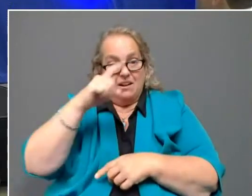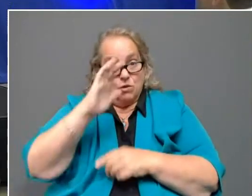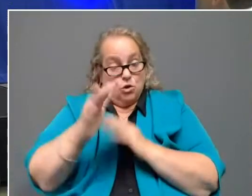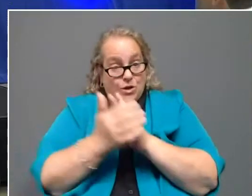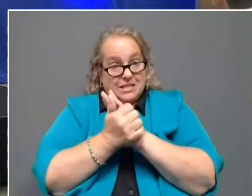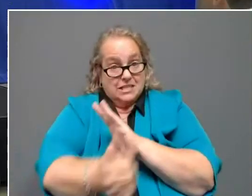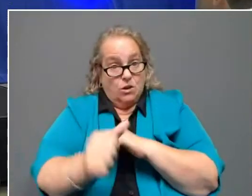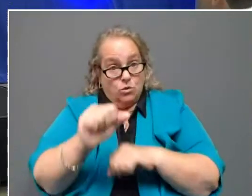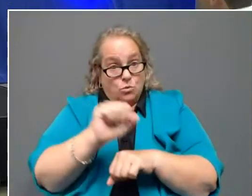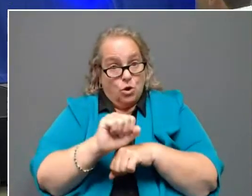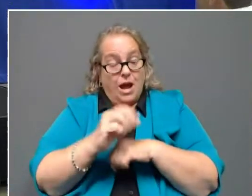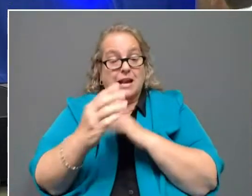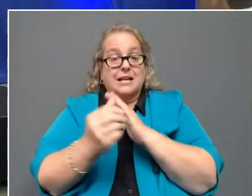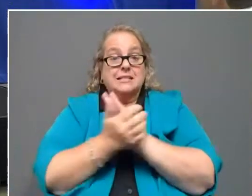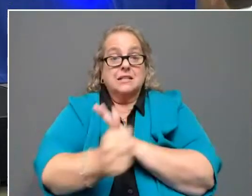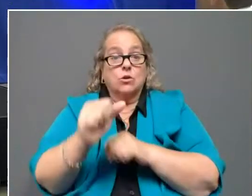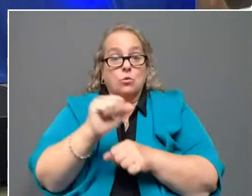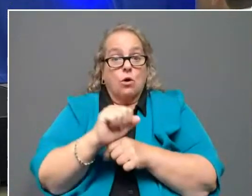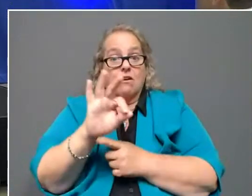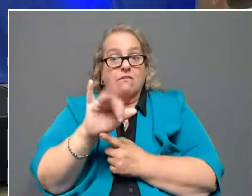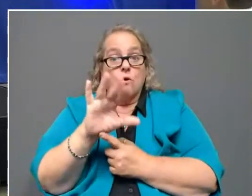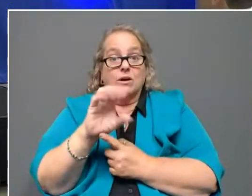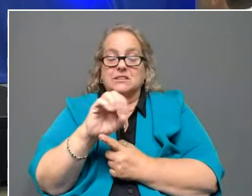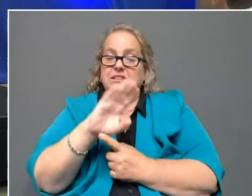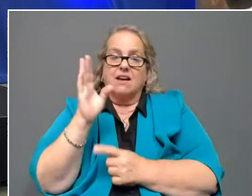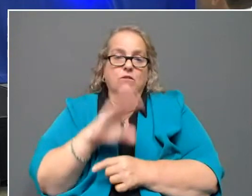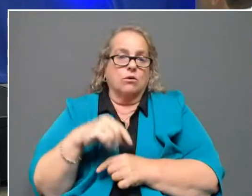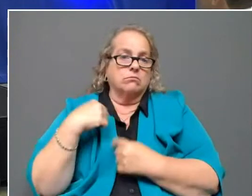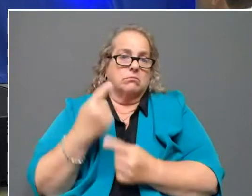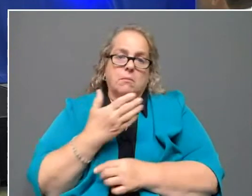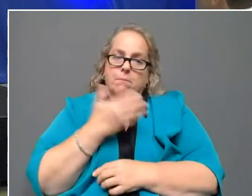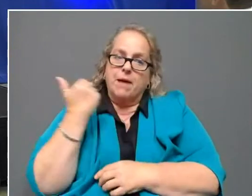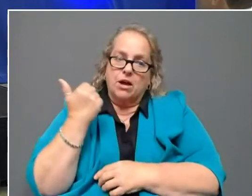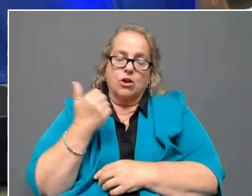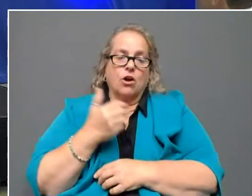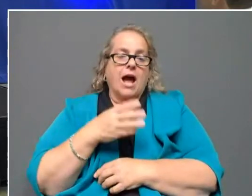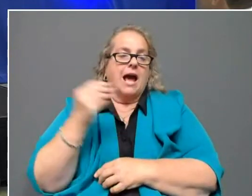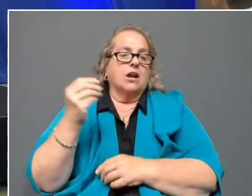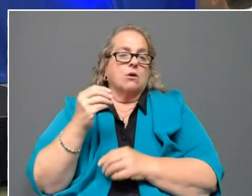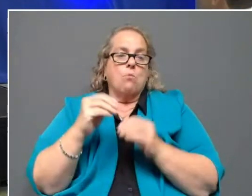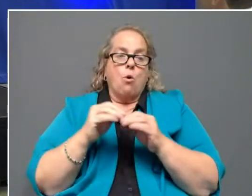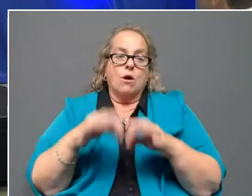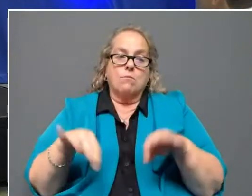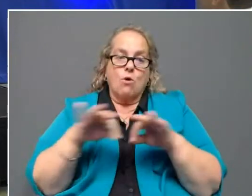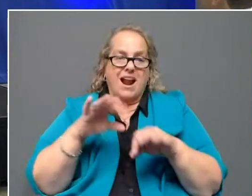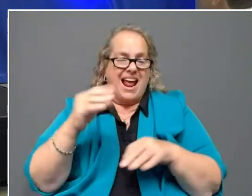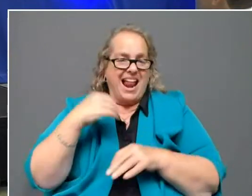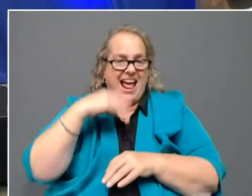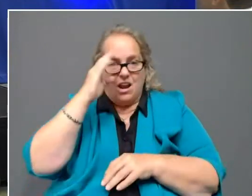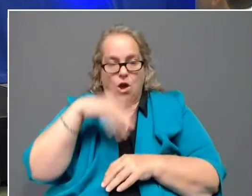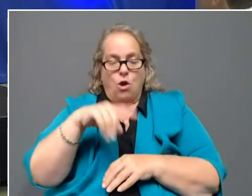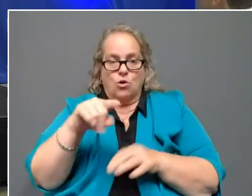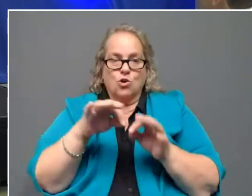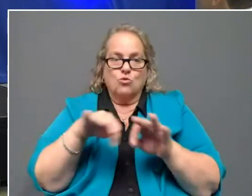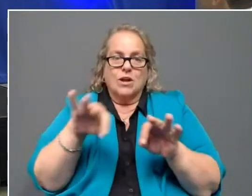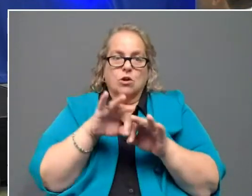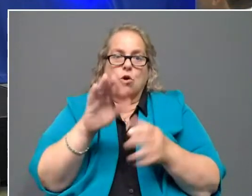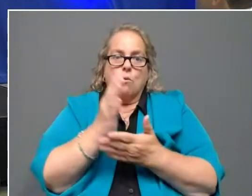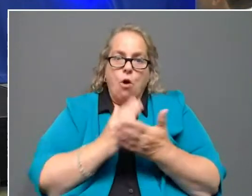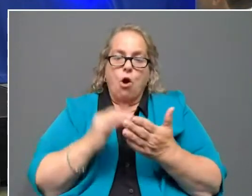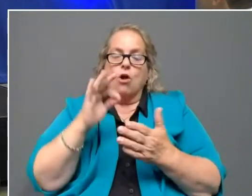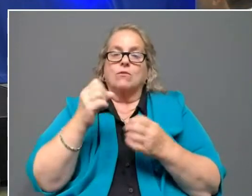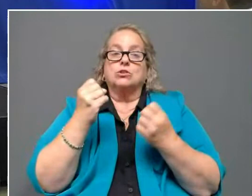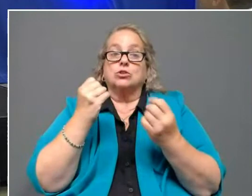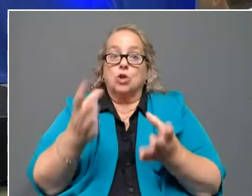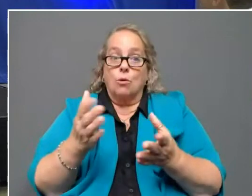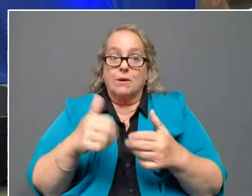skilled workforce has never been better, never been more important, and I know you are a critical part of so many of the challenges,